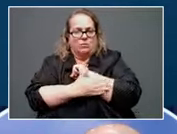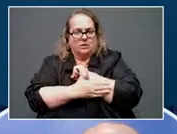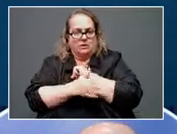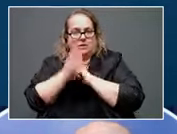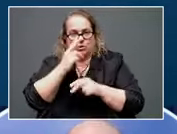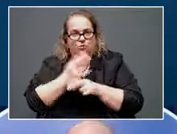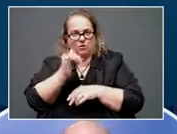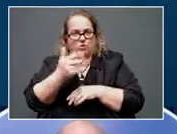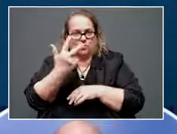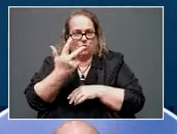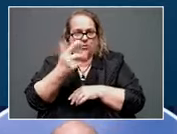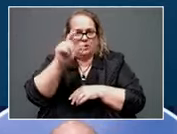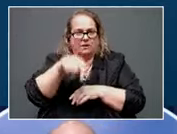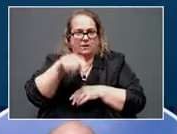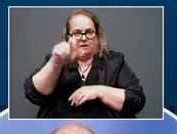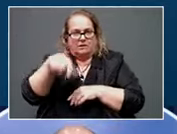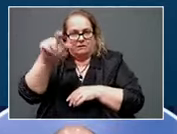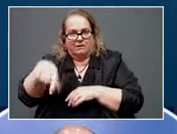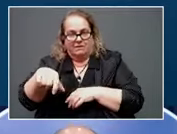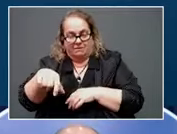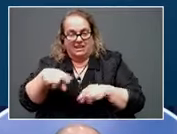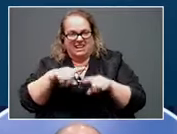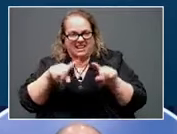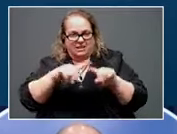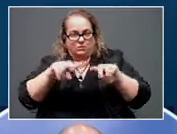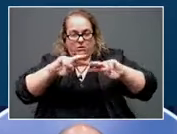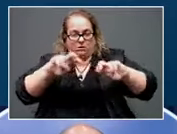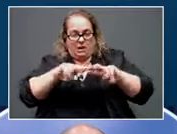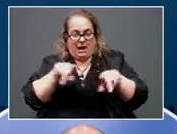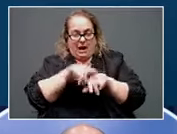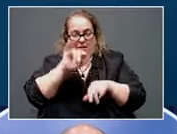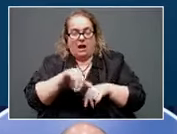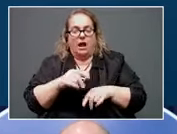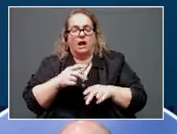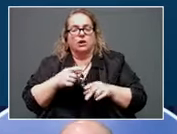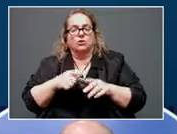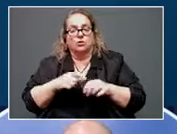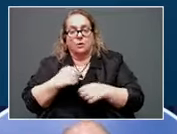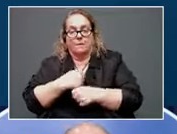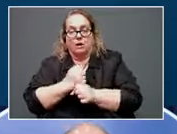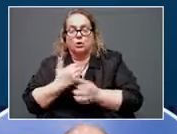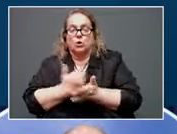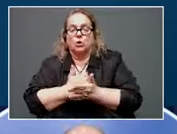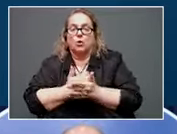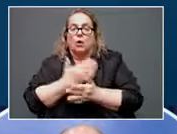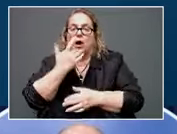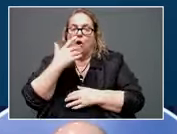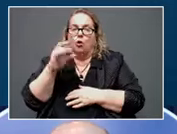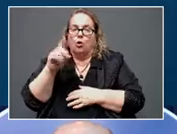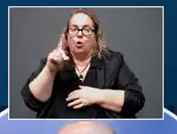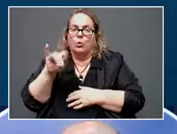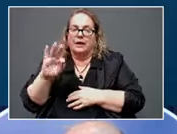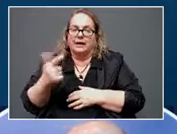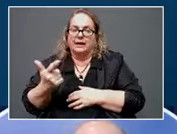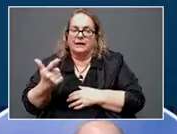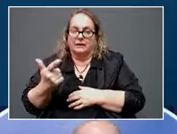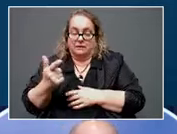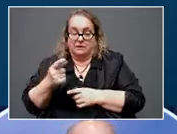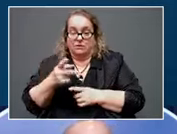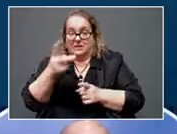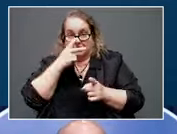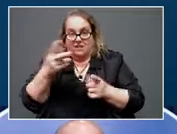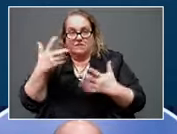an algorithm like this to create a new color coding scheme, which, if you could show the next slide, please, James, they have already produced